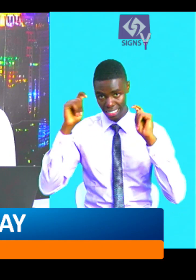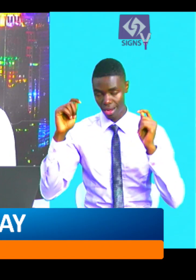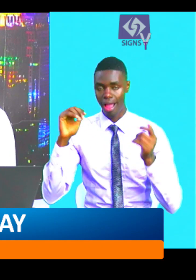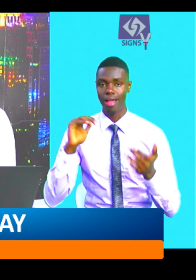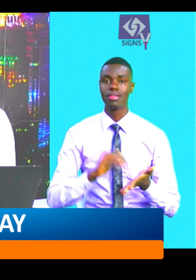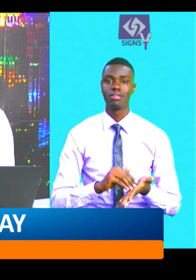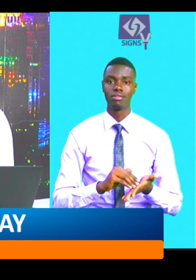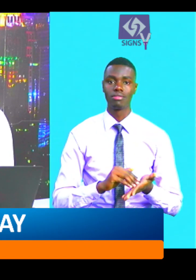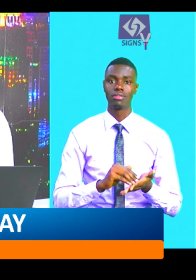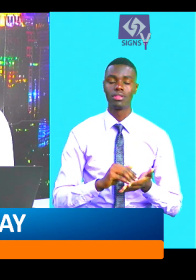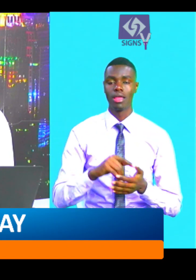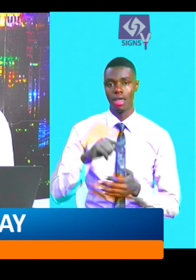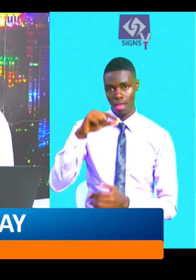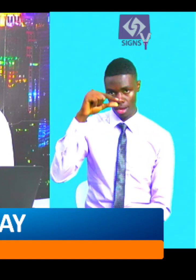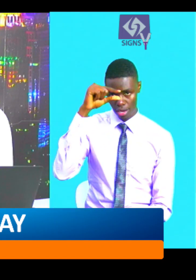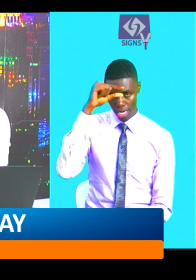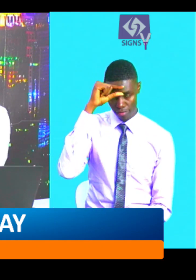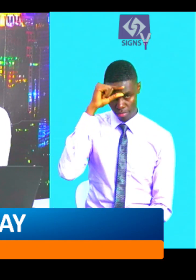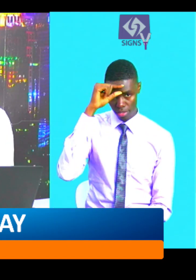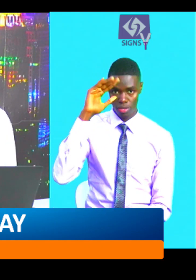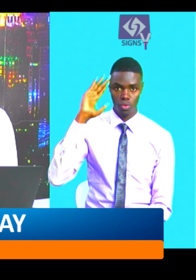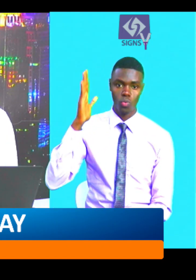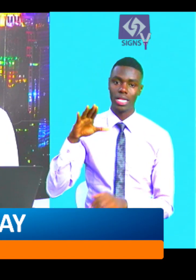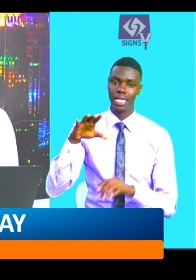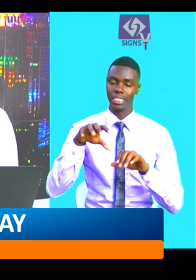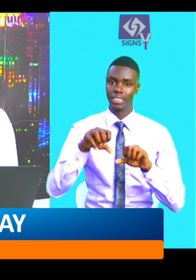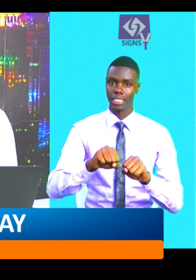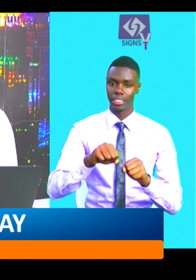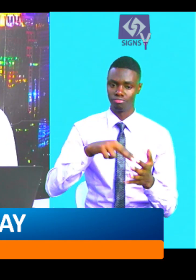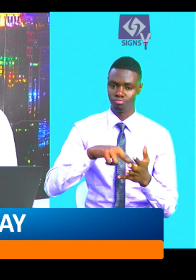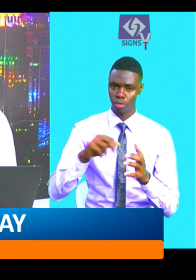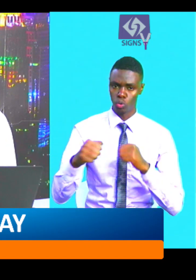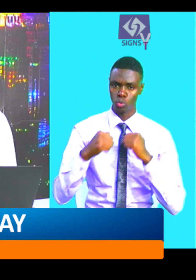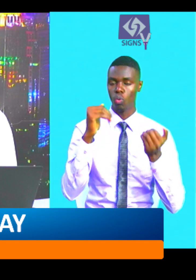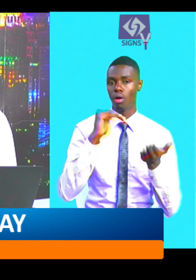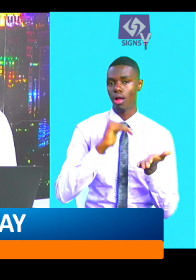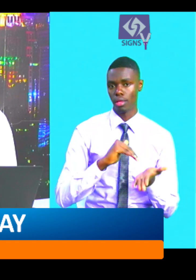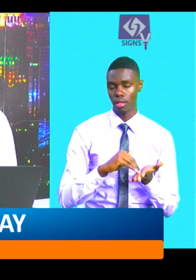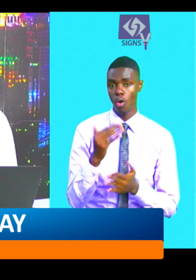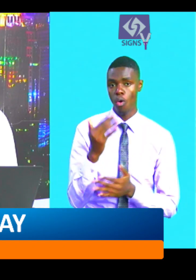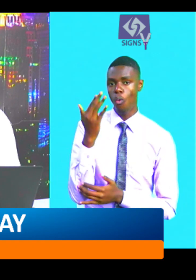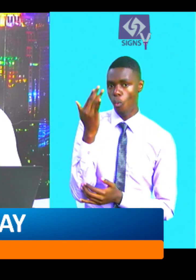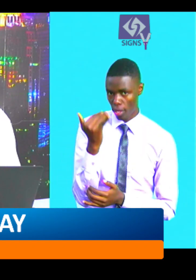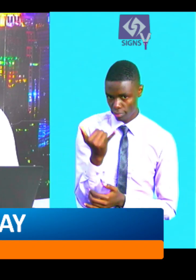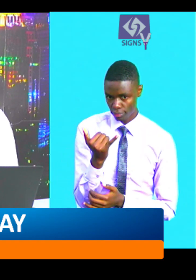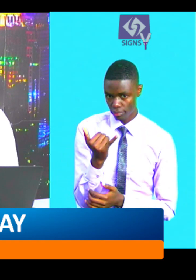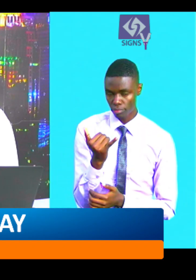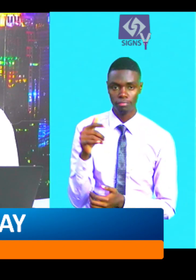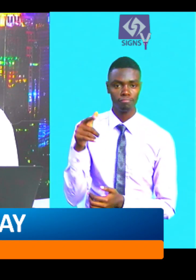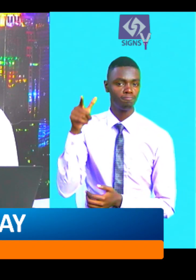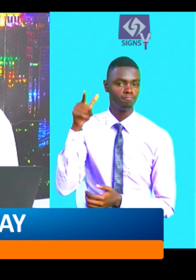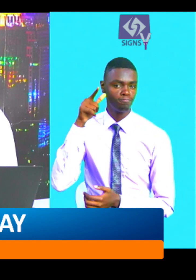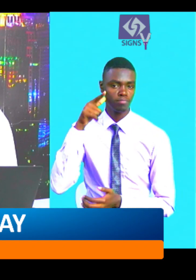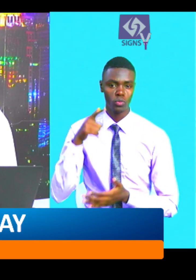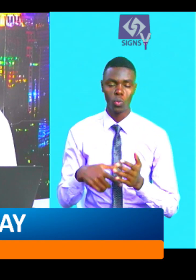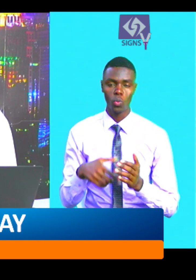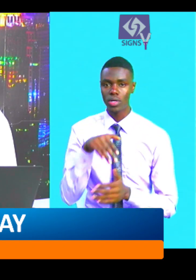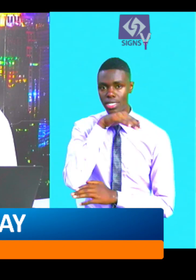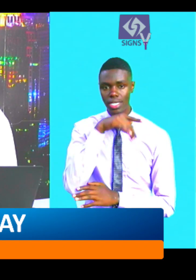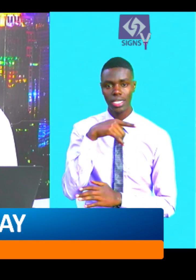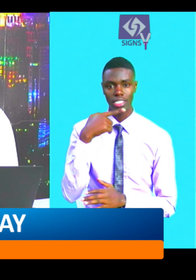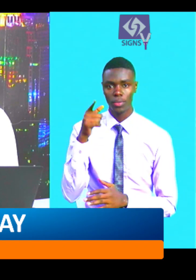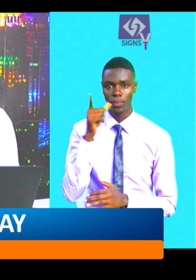that, Yes. the talks will be there, but before the talks, Yes.